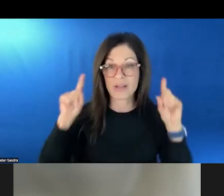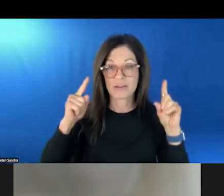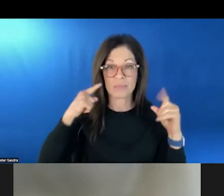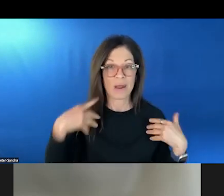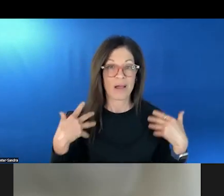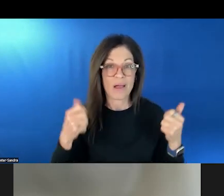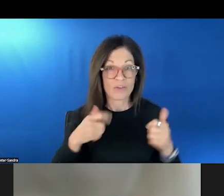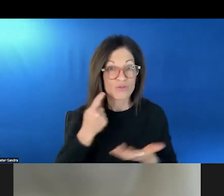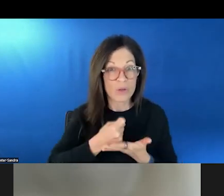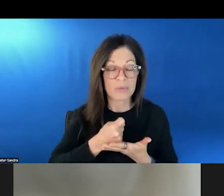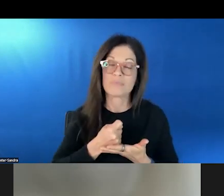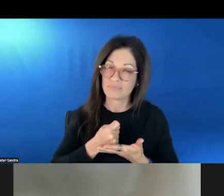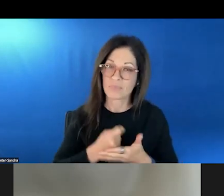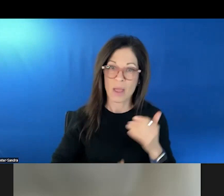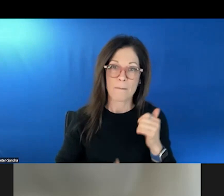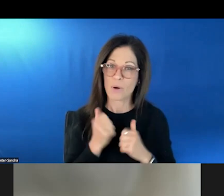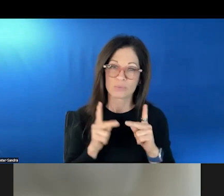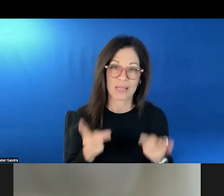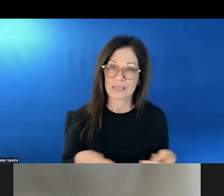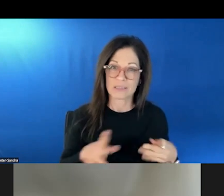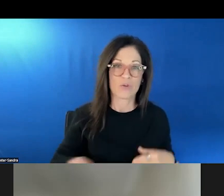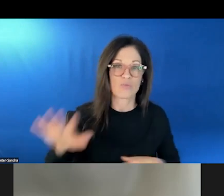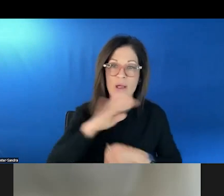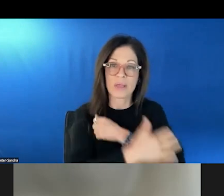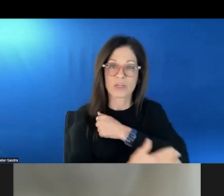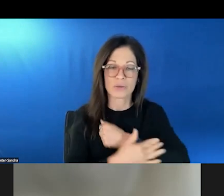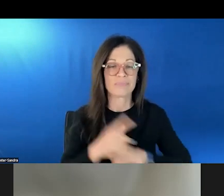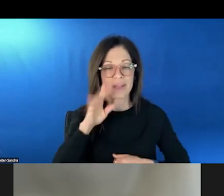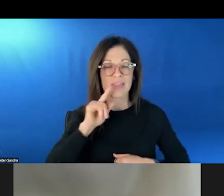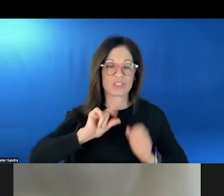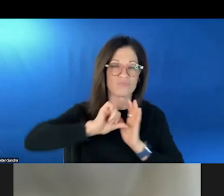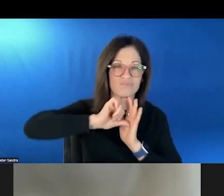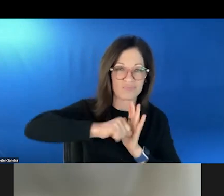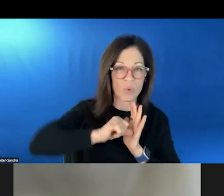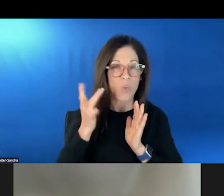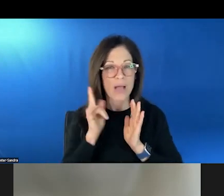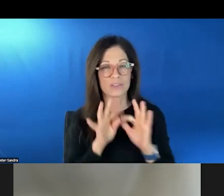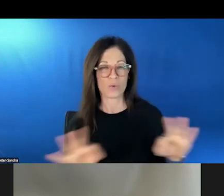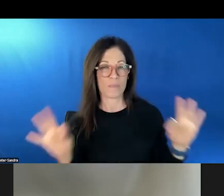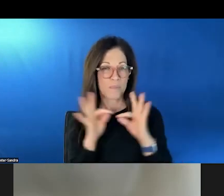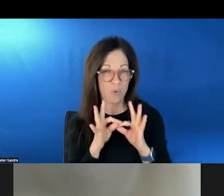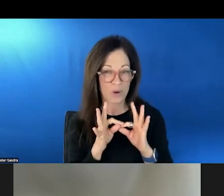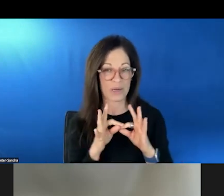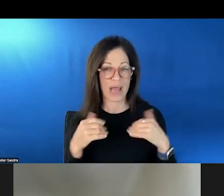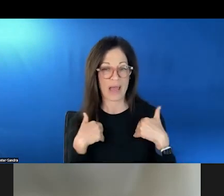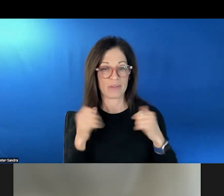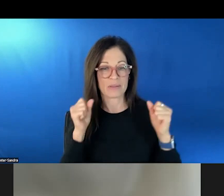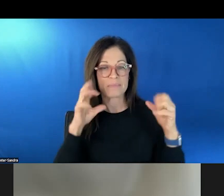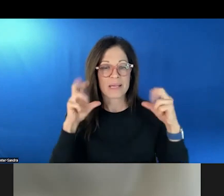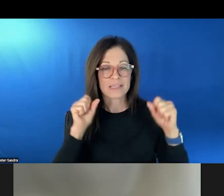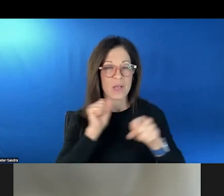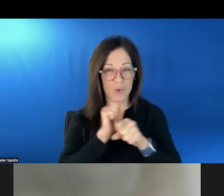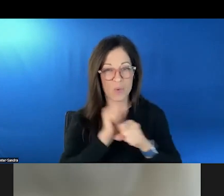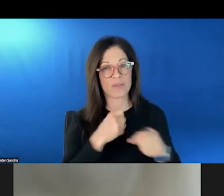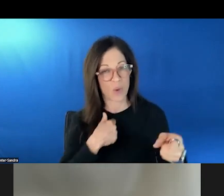treatment in most places around the country, I think it just reinforces the importance of this incredible work that we're